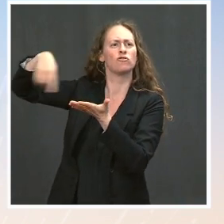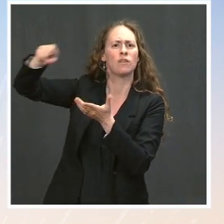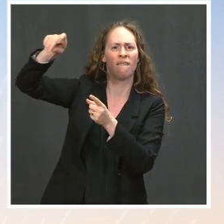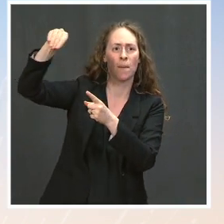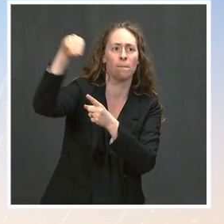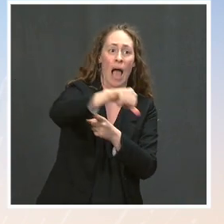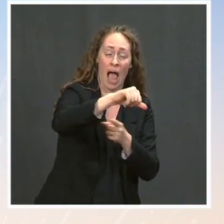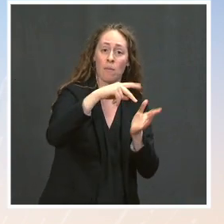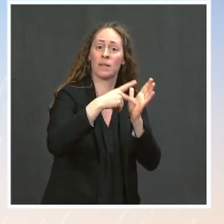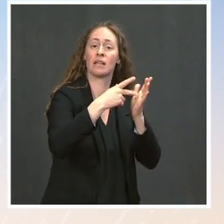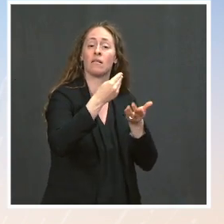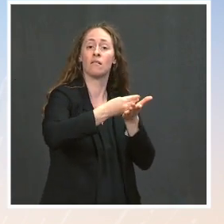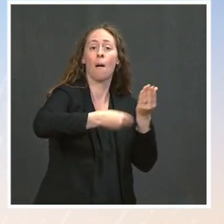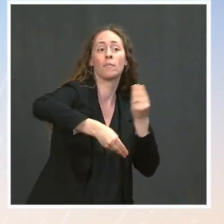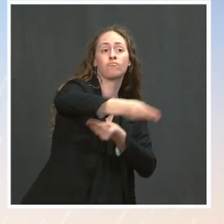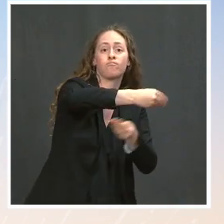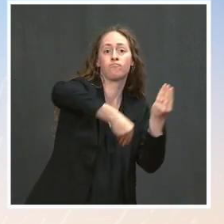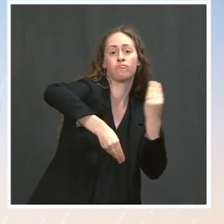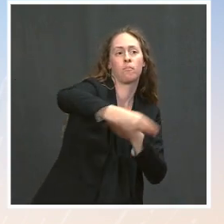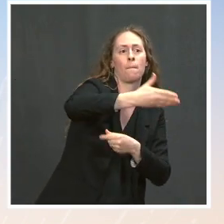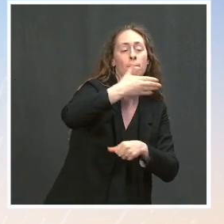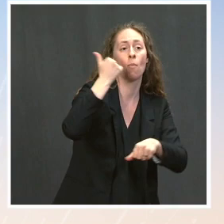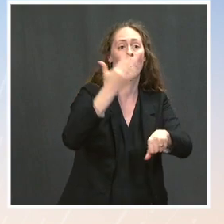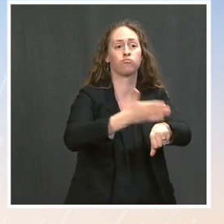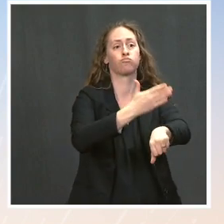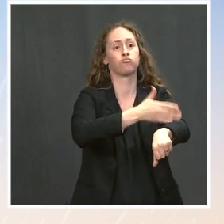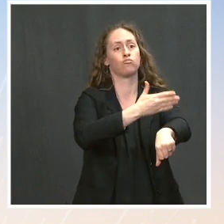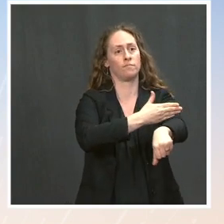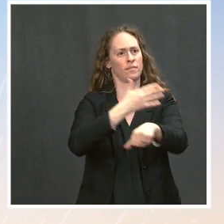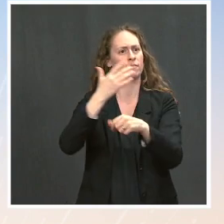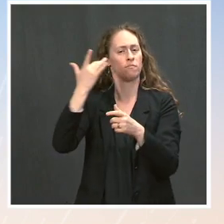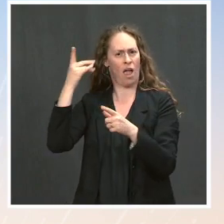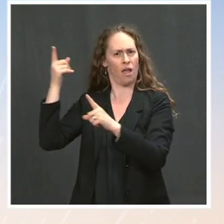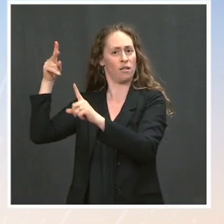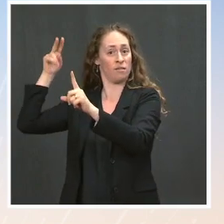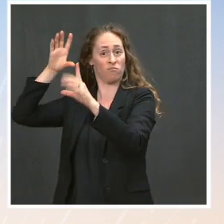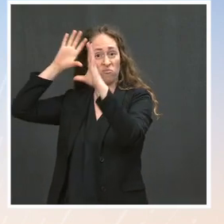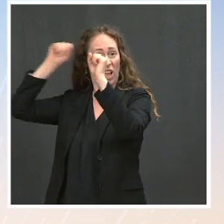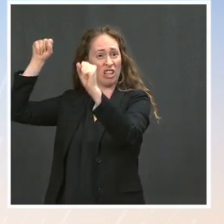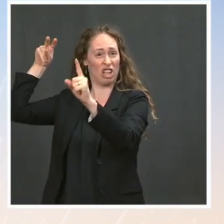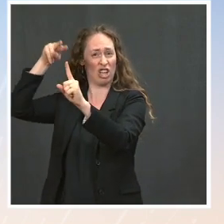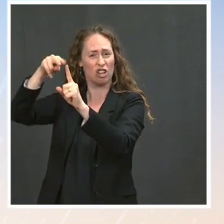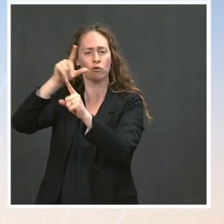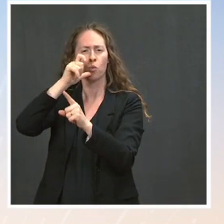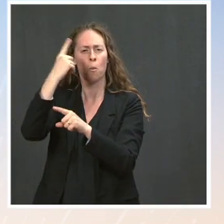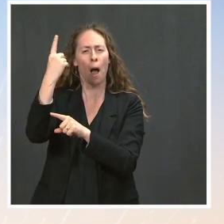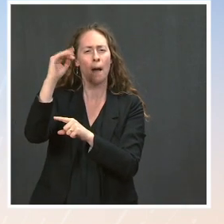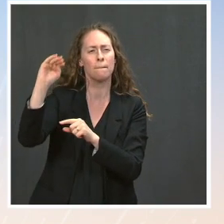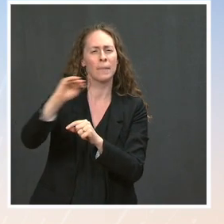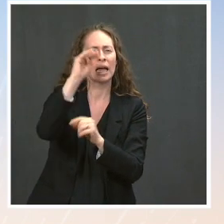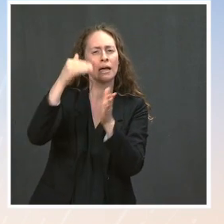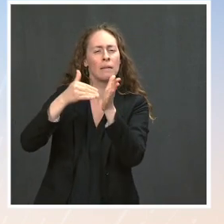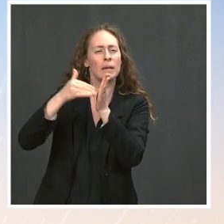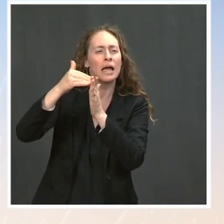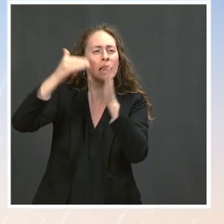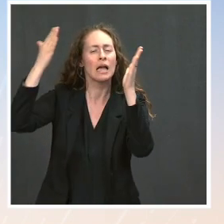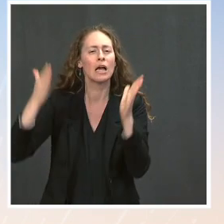high earners, they have not been making the investments to help the economy and that the government programs can do it better?